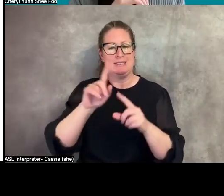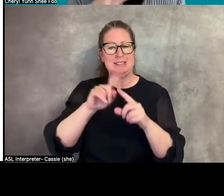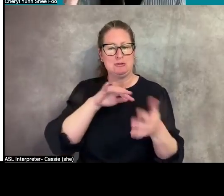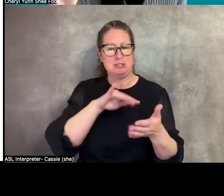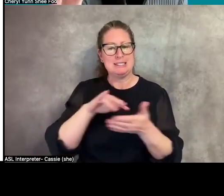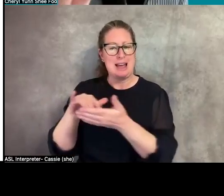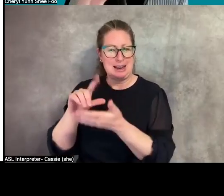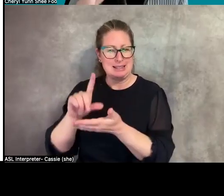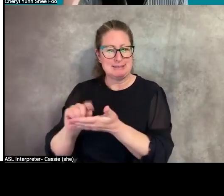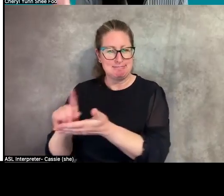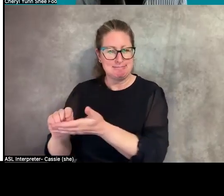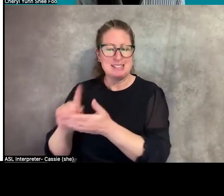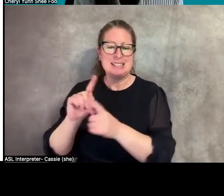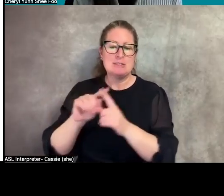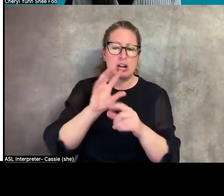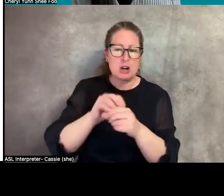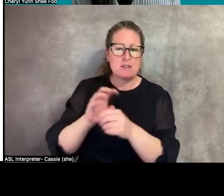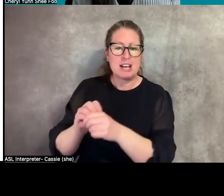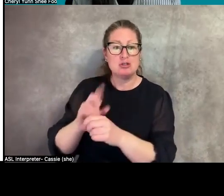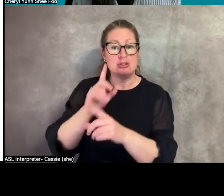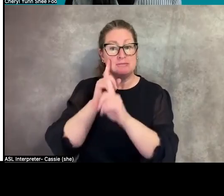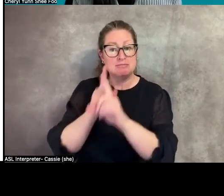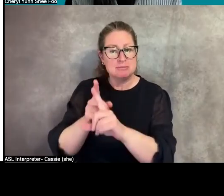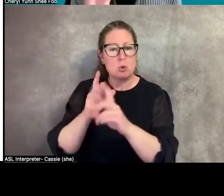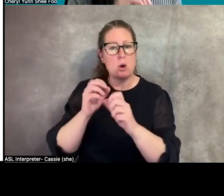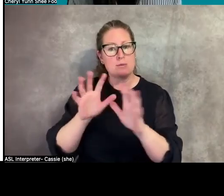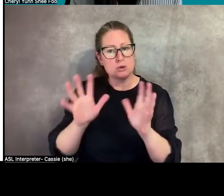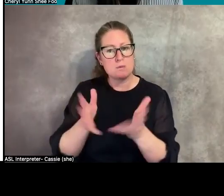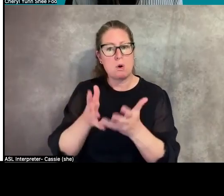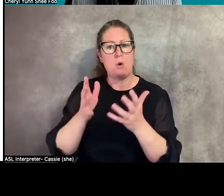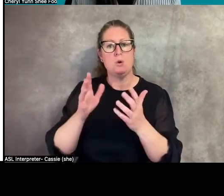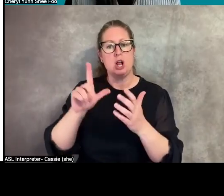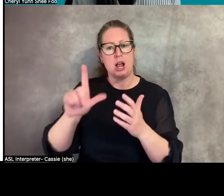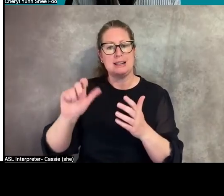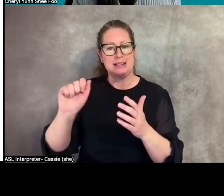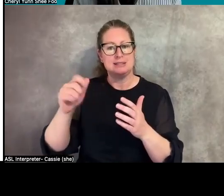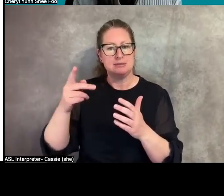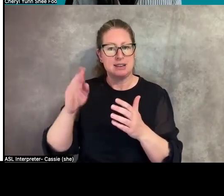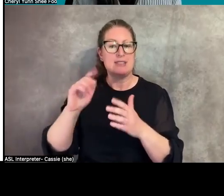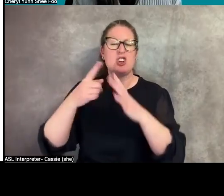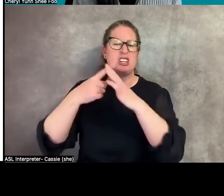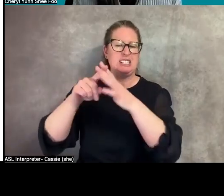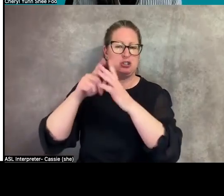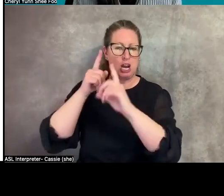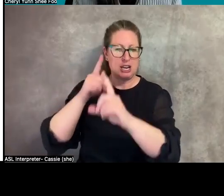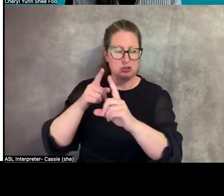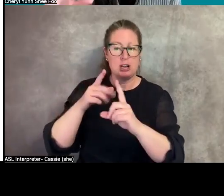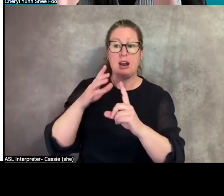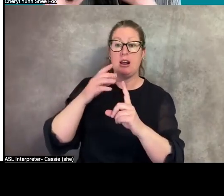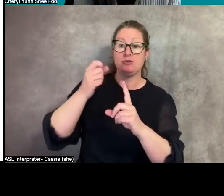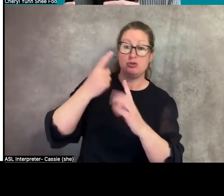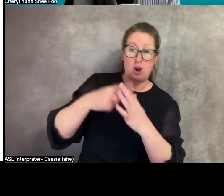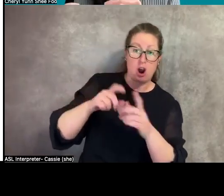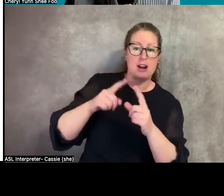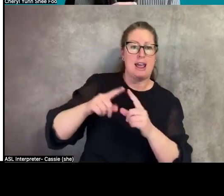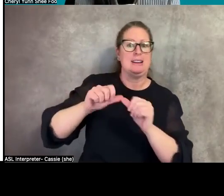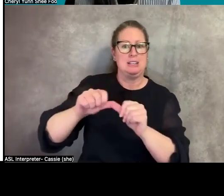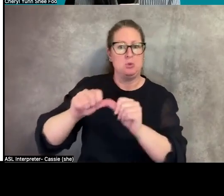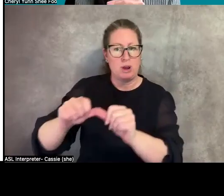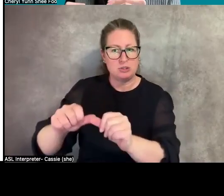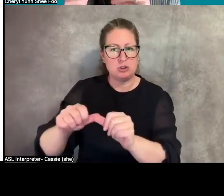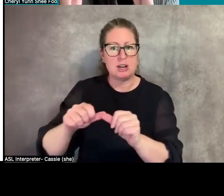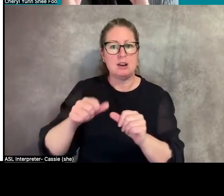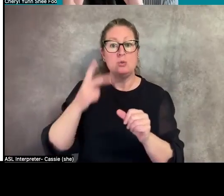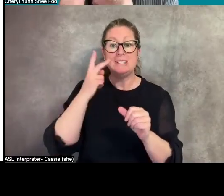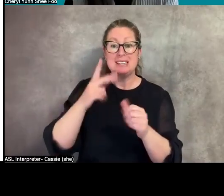that were designed to promote long-acting antipsychotic initiation and continuation, and pharmacist-led